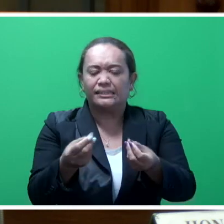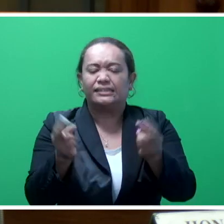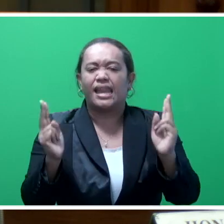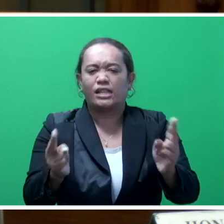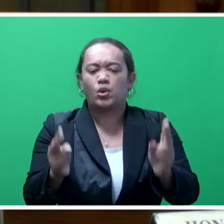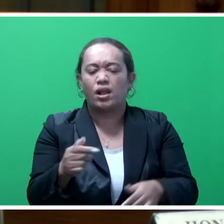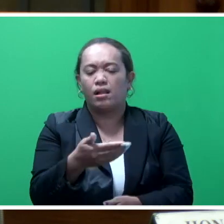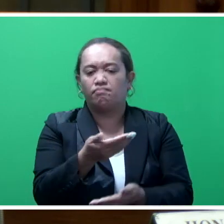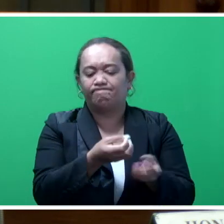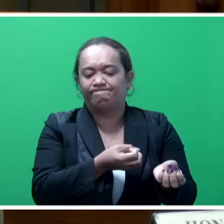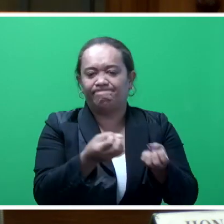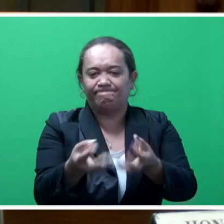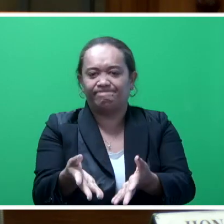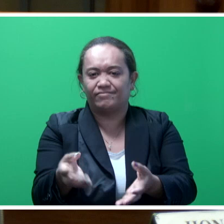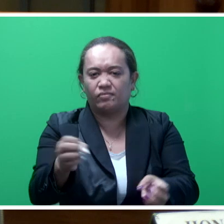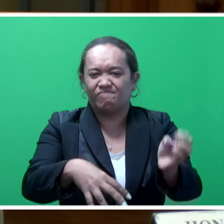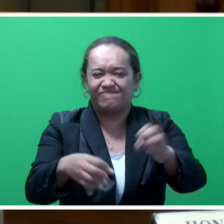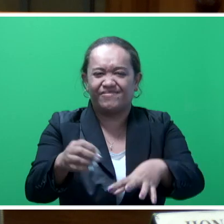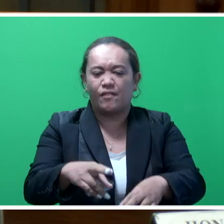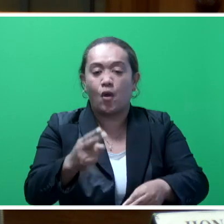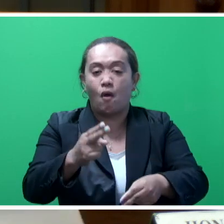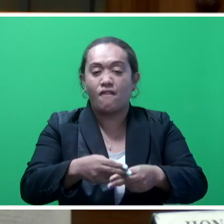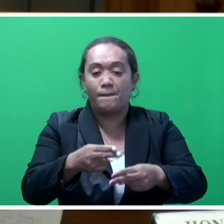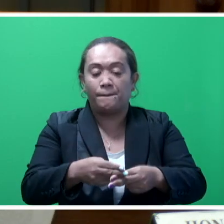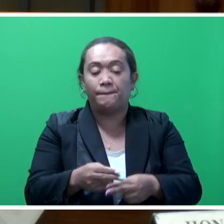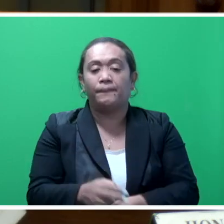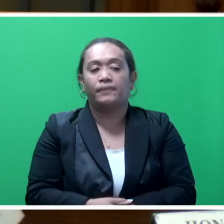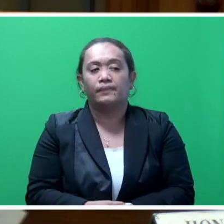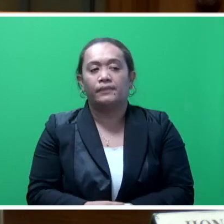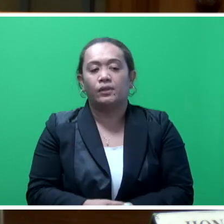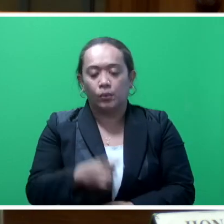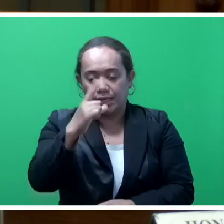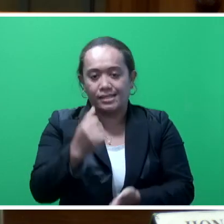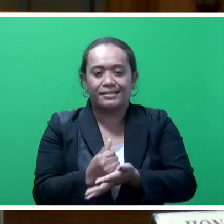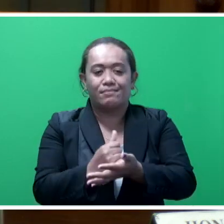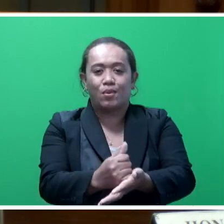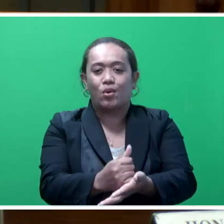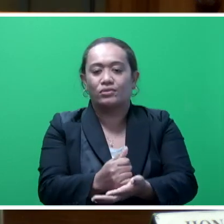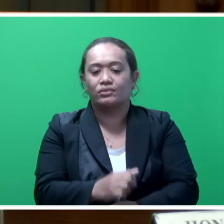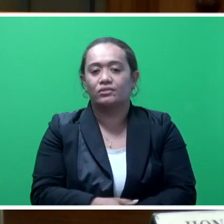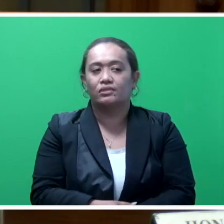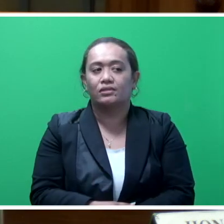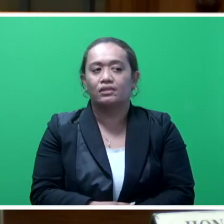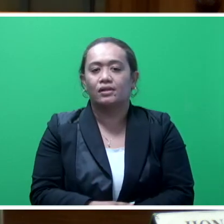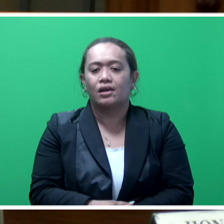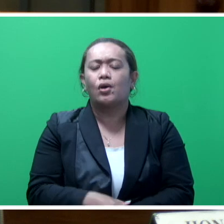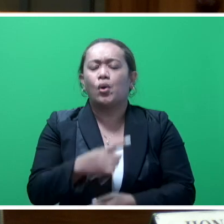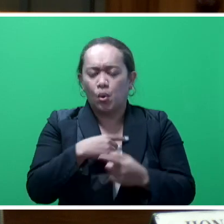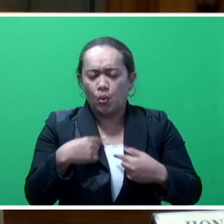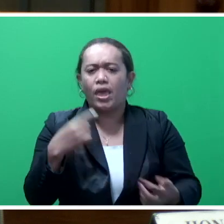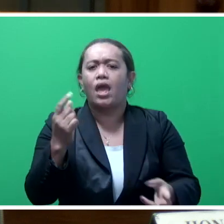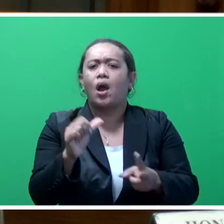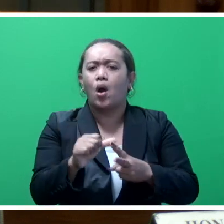commercial ventures who are utilizing organic fertilizer that we are supporting. Mr. Speaker said we are also have